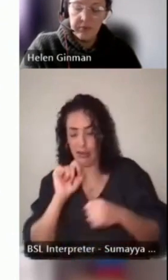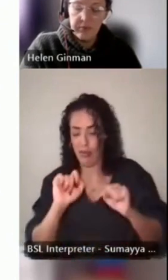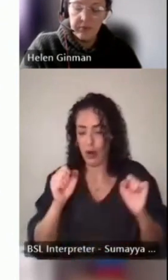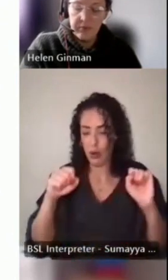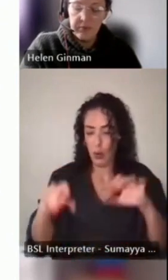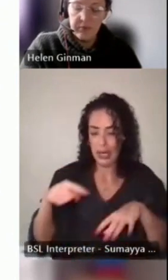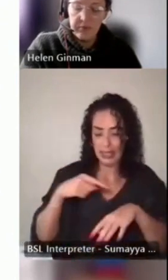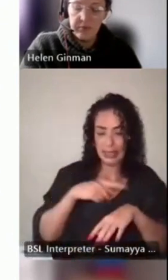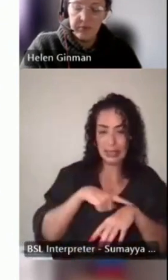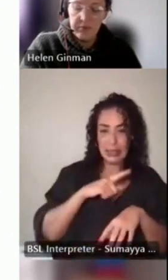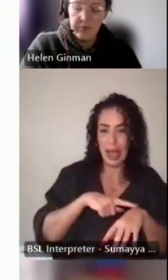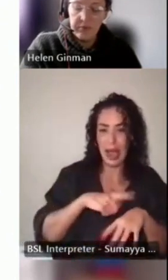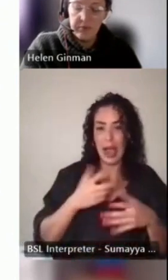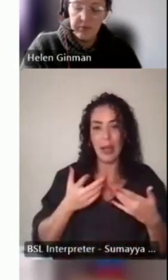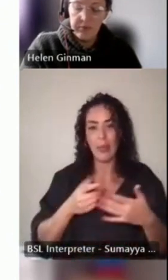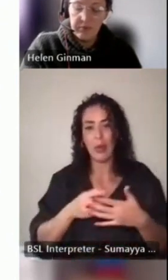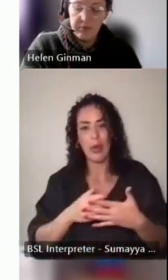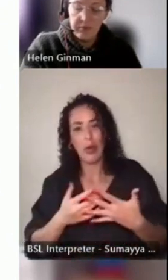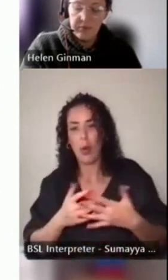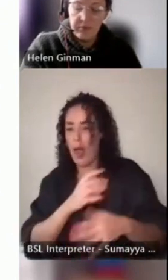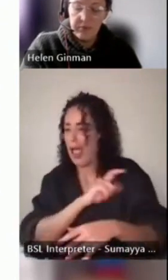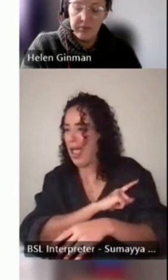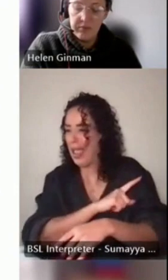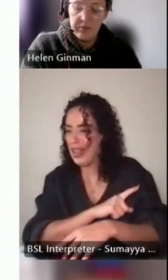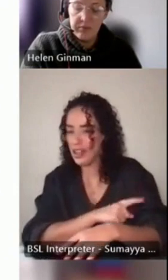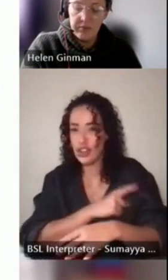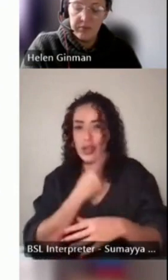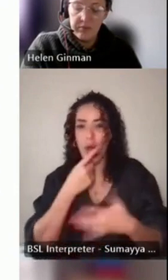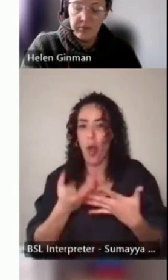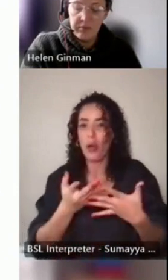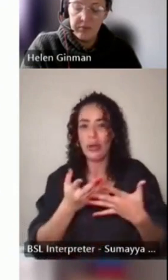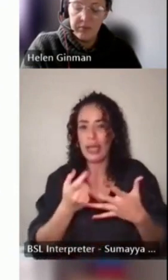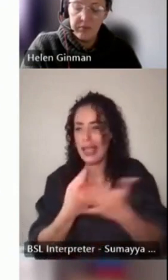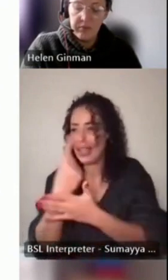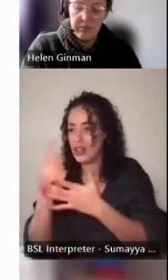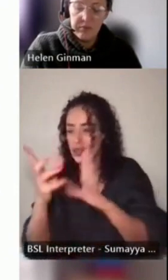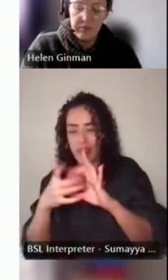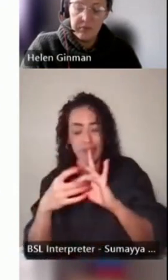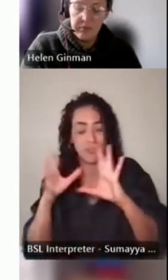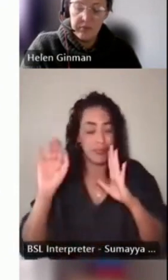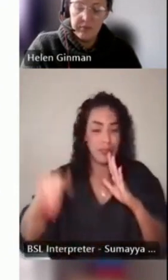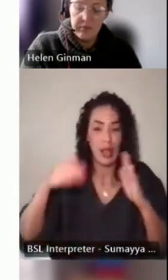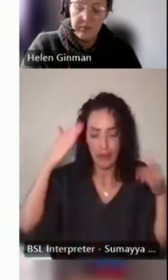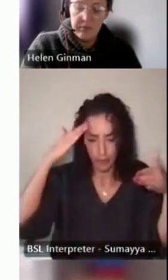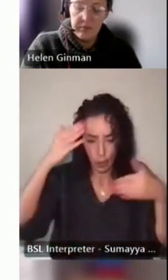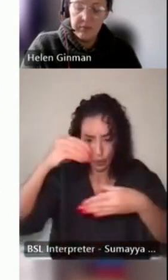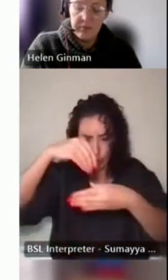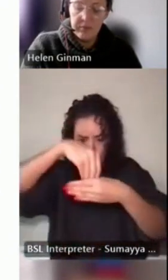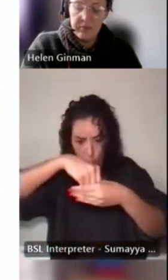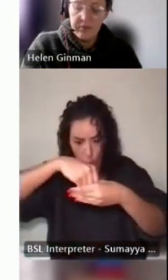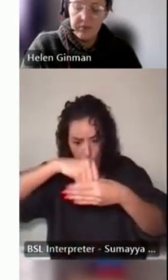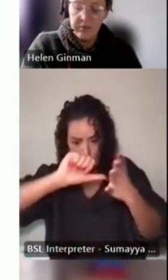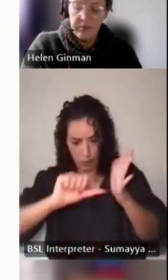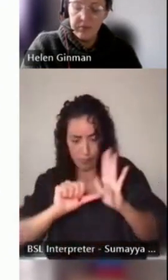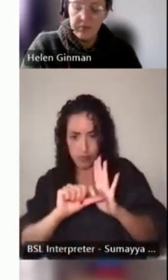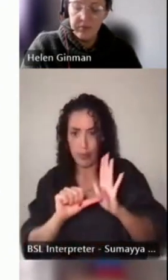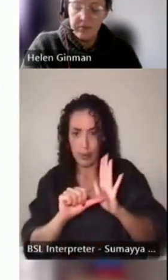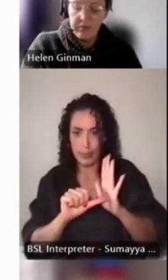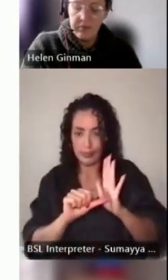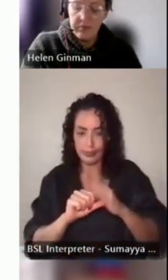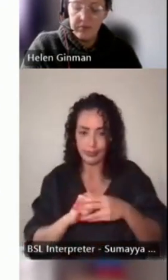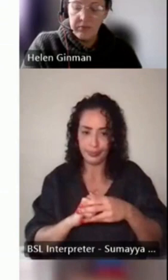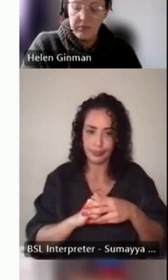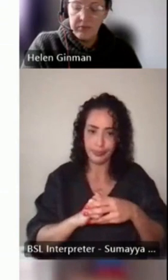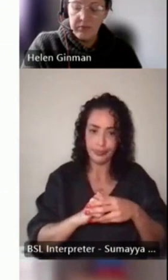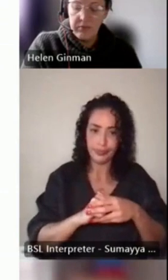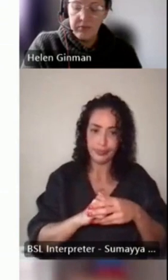energy on irrelevant or superficial issues and focus in instead on the core problem. And you might actually find that through